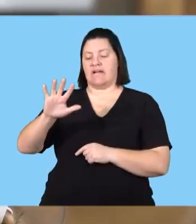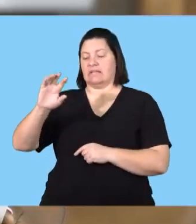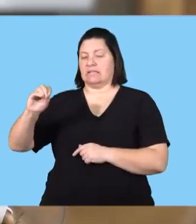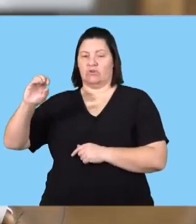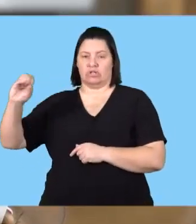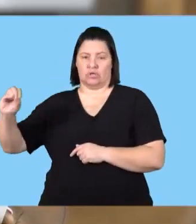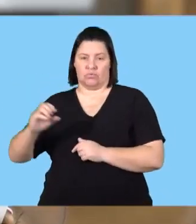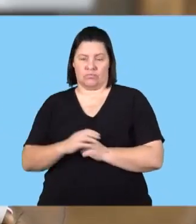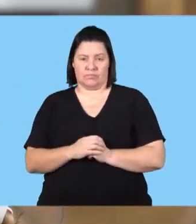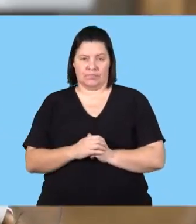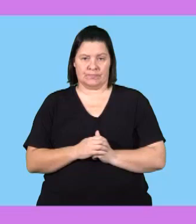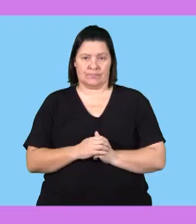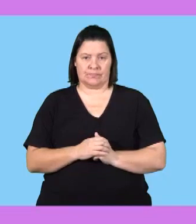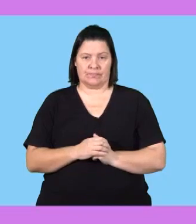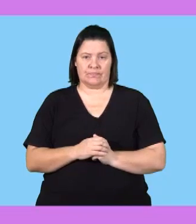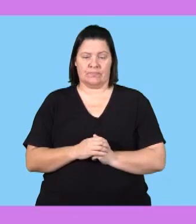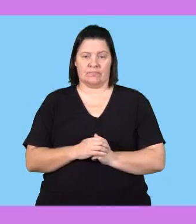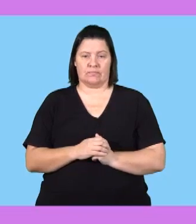we multiply this by